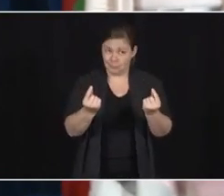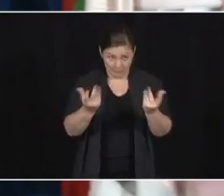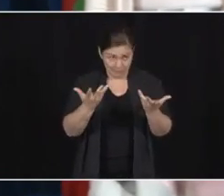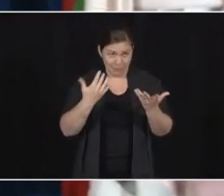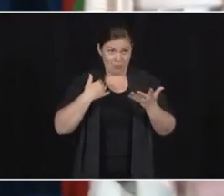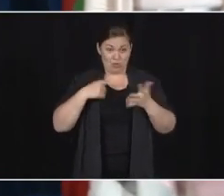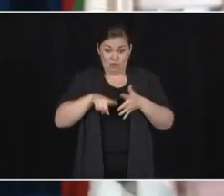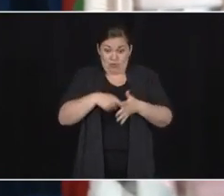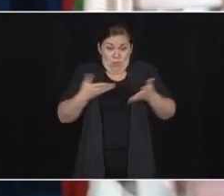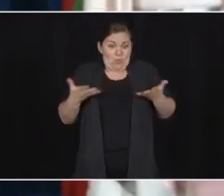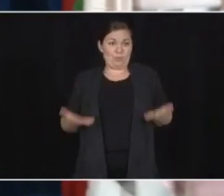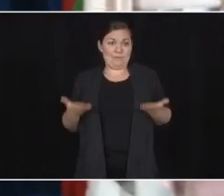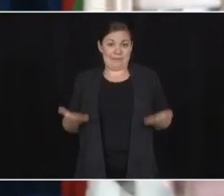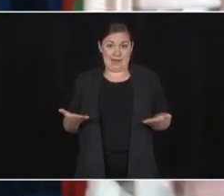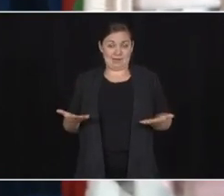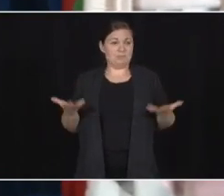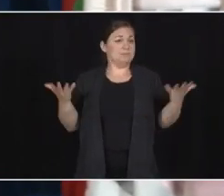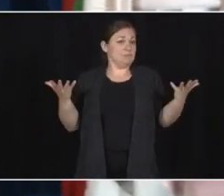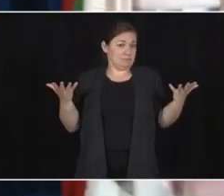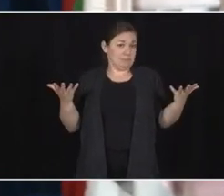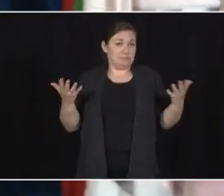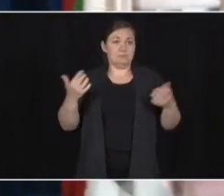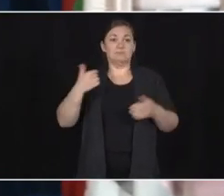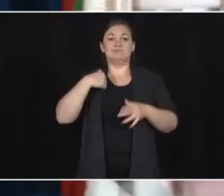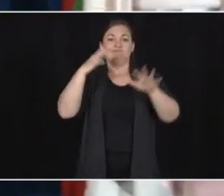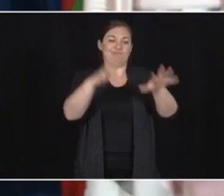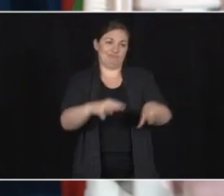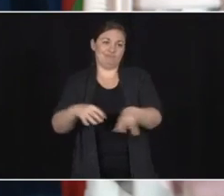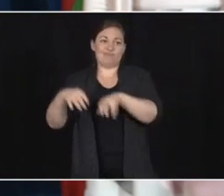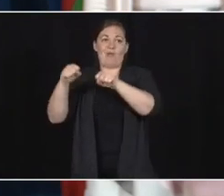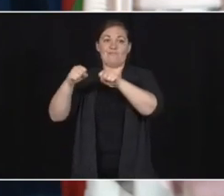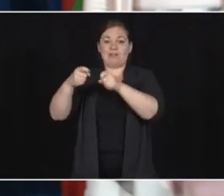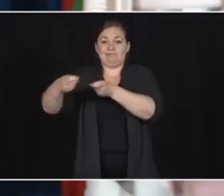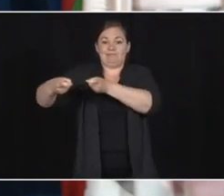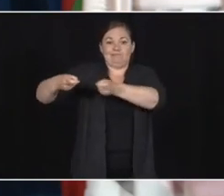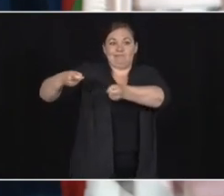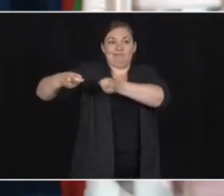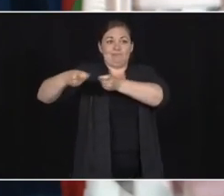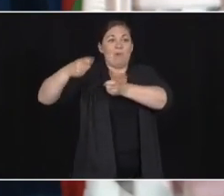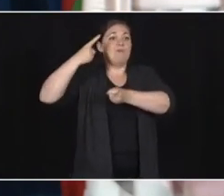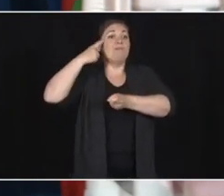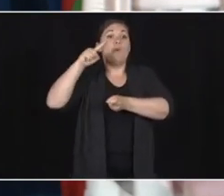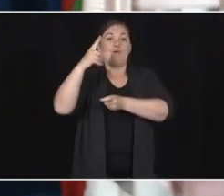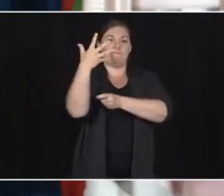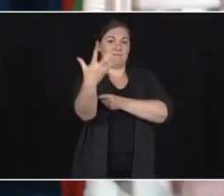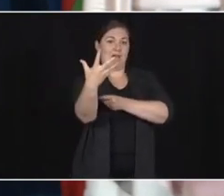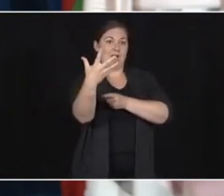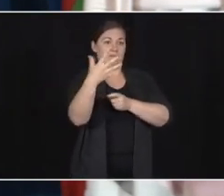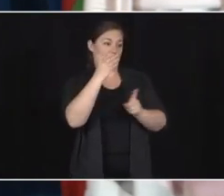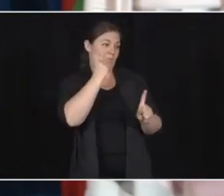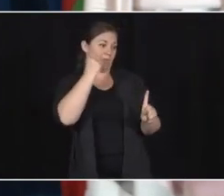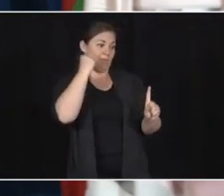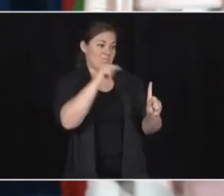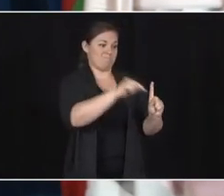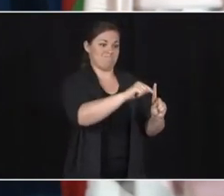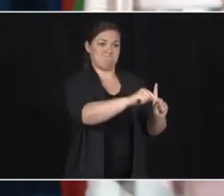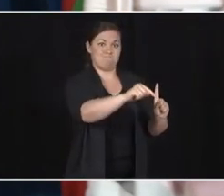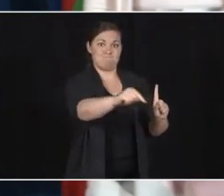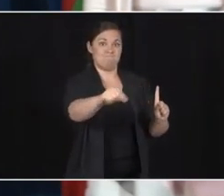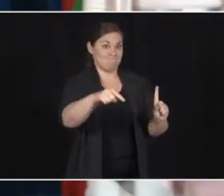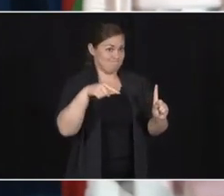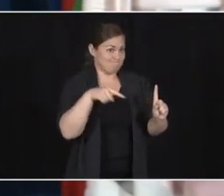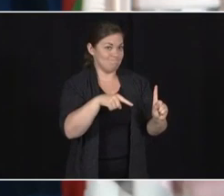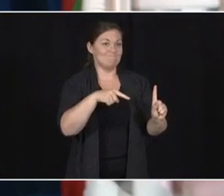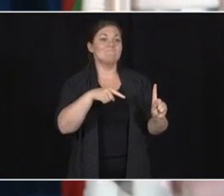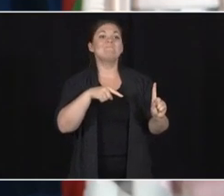the process of taking over management of 5 additional homes in the system that we are currently most